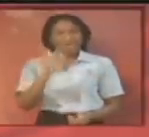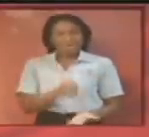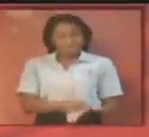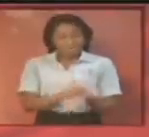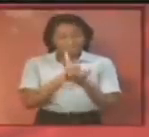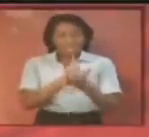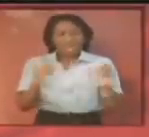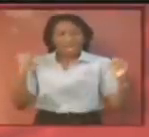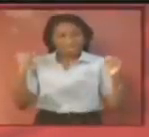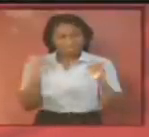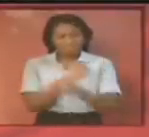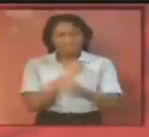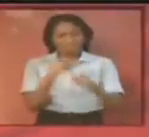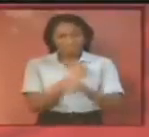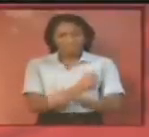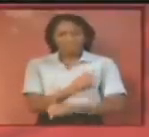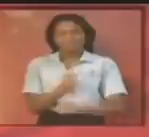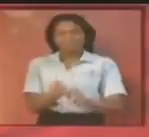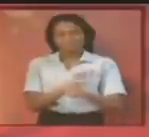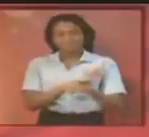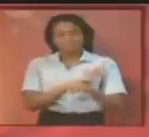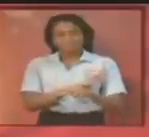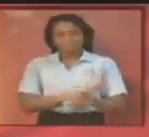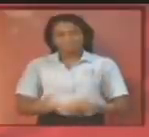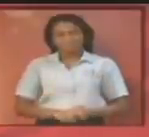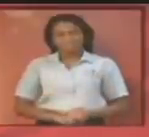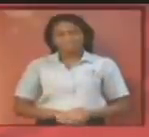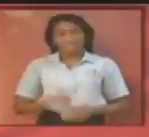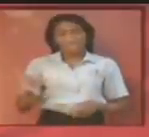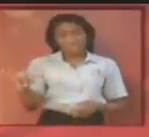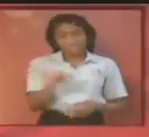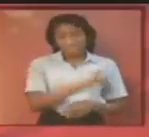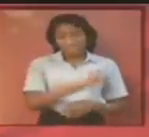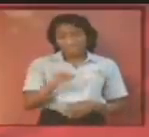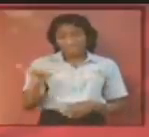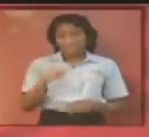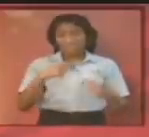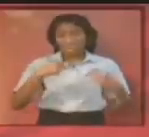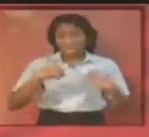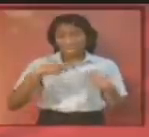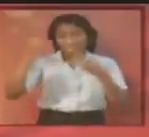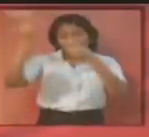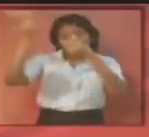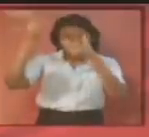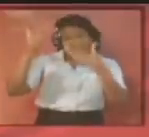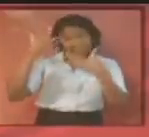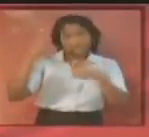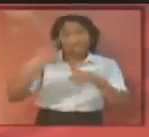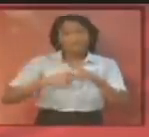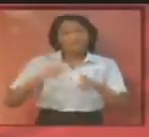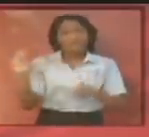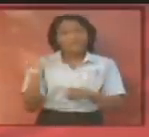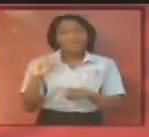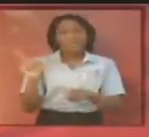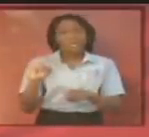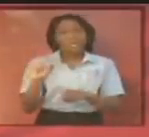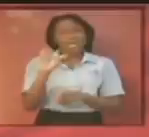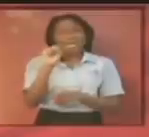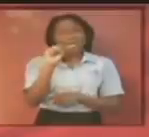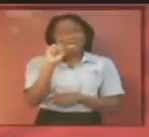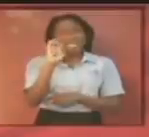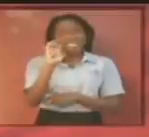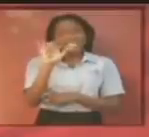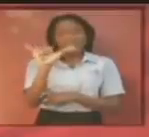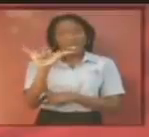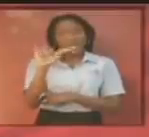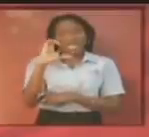similarly to Sinovac. We also have data from the Seychelles, where many of you would have heard that they had a